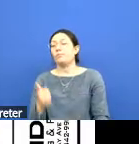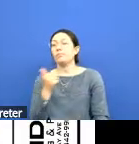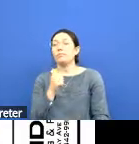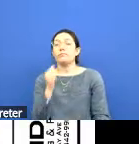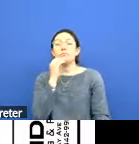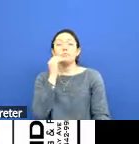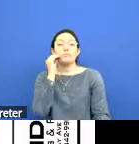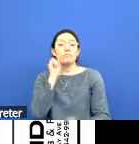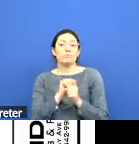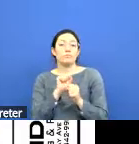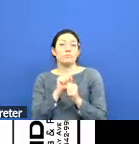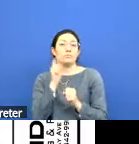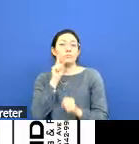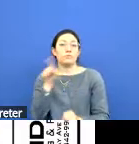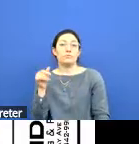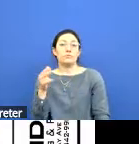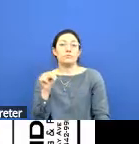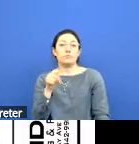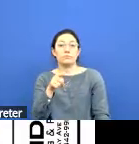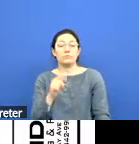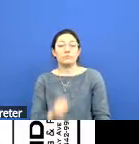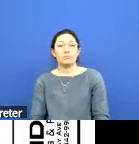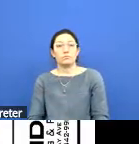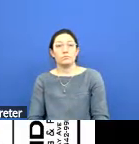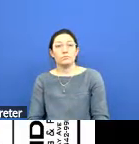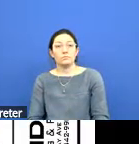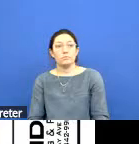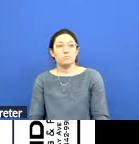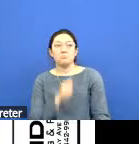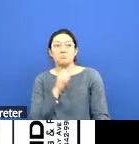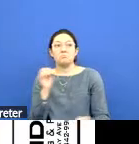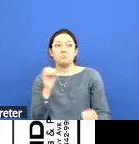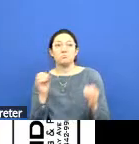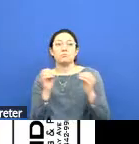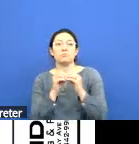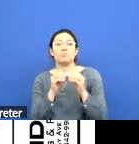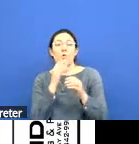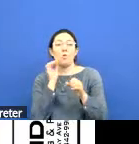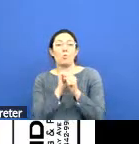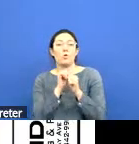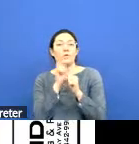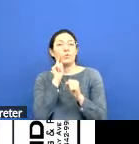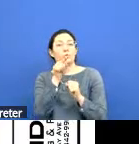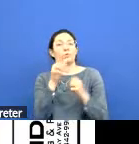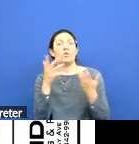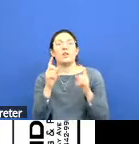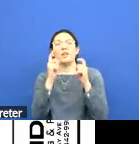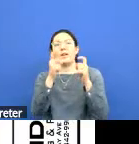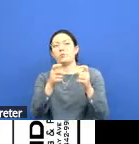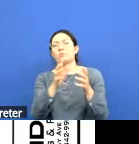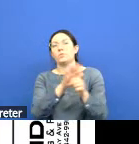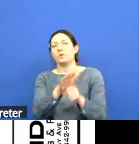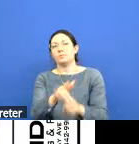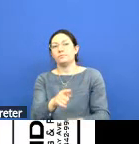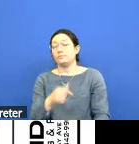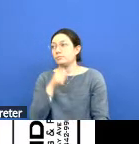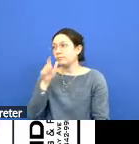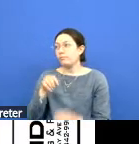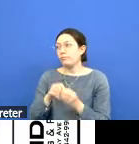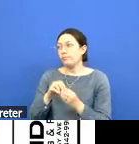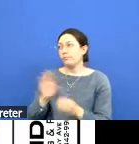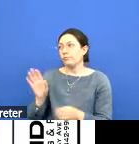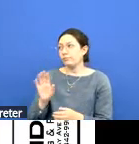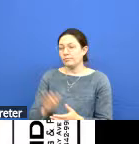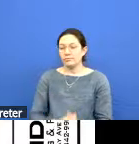homework for John? I don't know that there was any additional homework. We gave homework to. I don't need ask any more. for, Good.